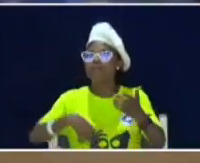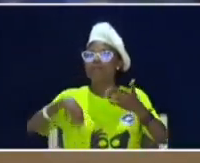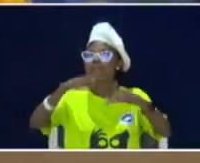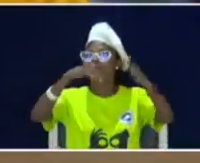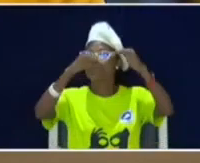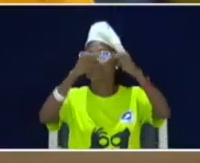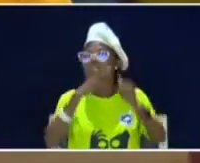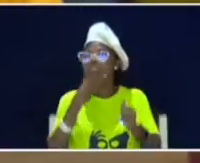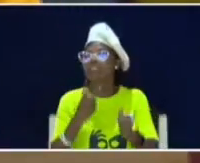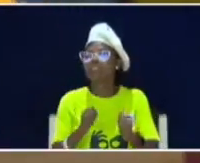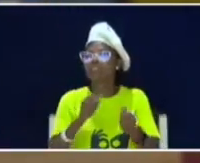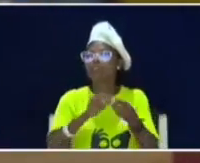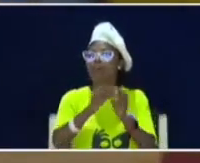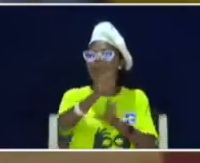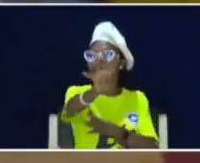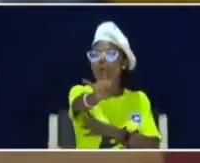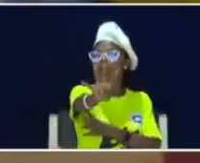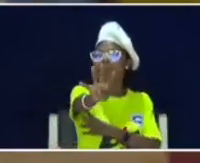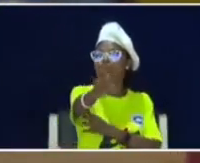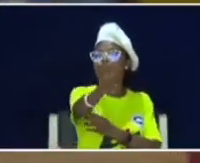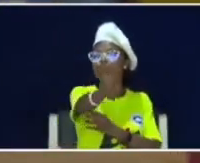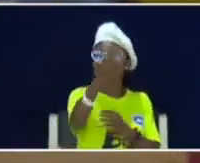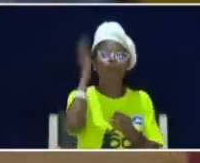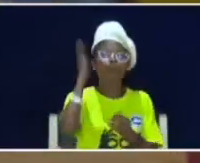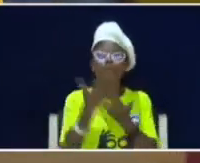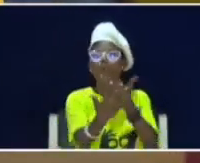Number five is that you wait on him